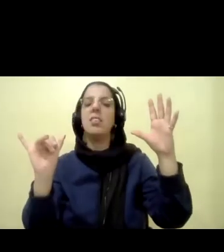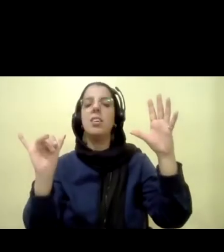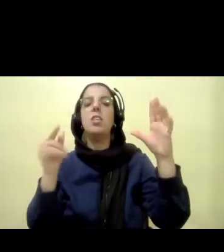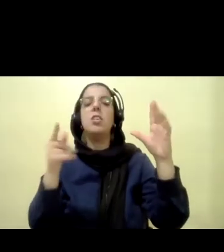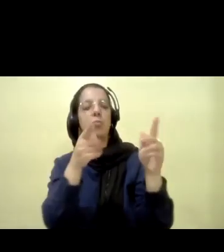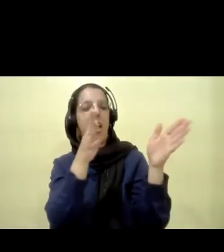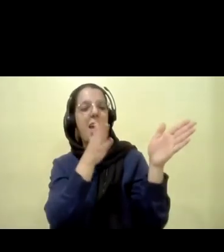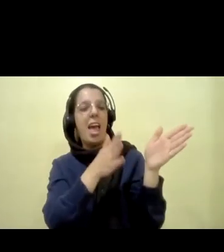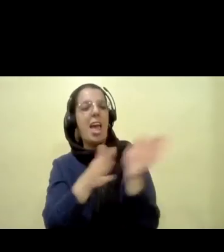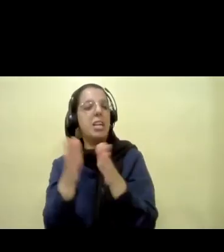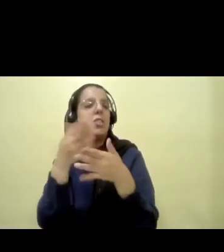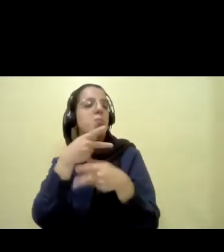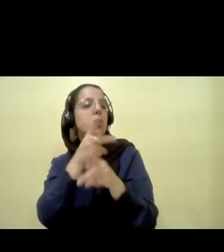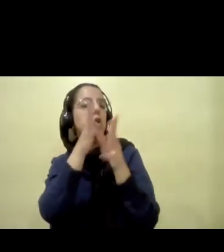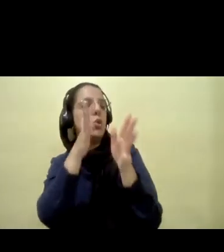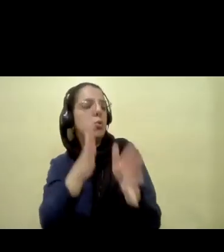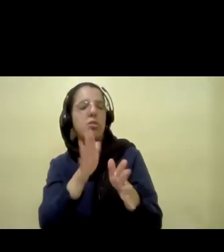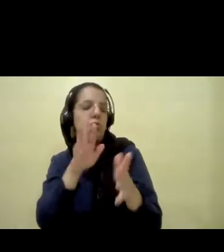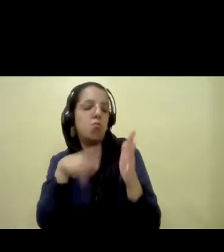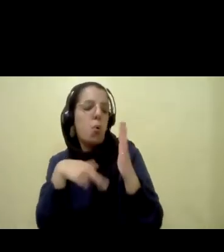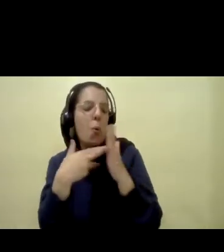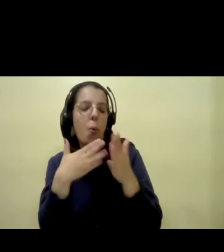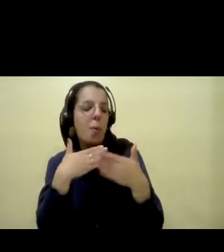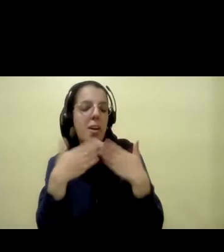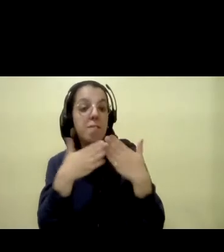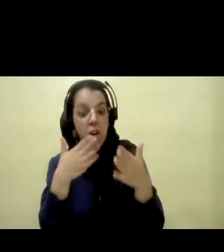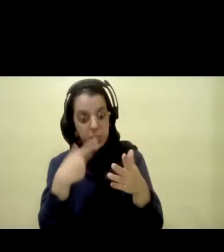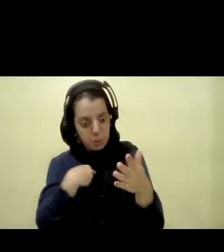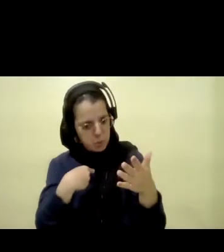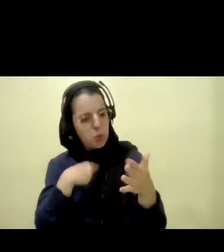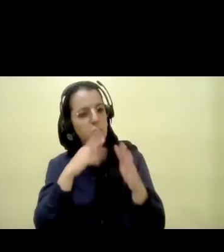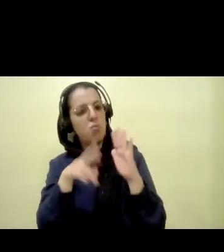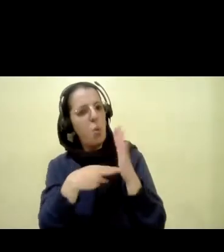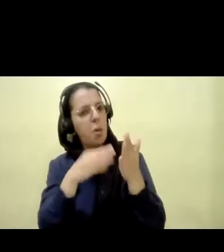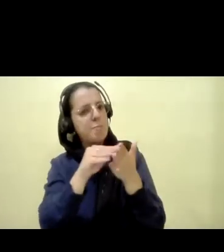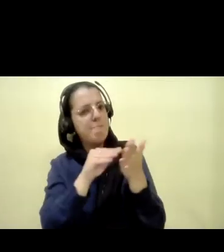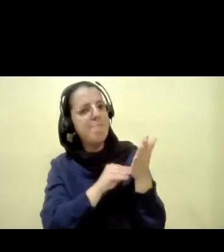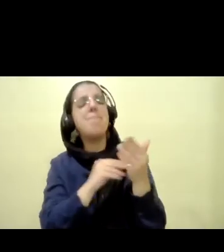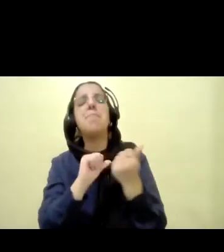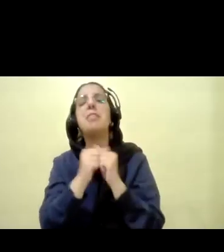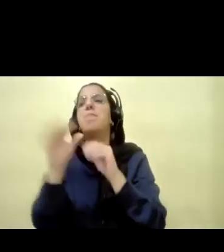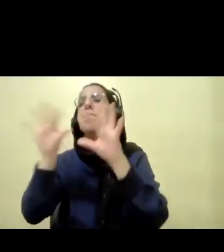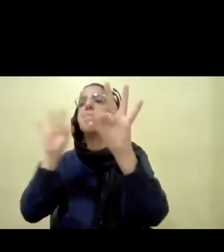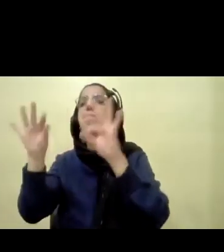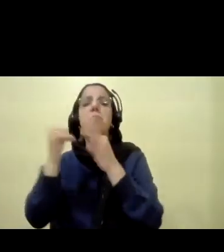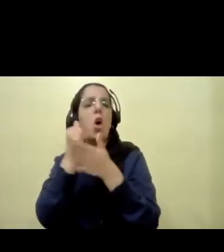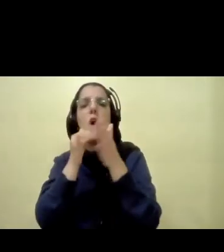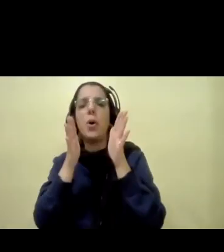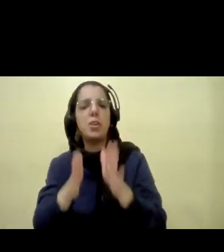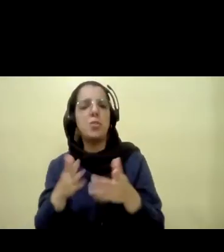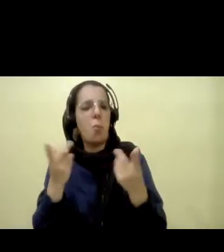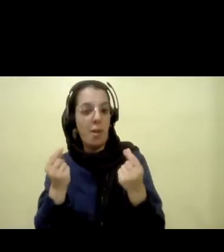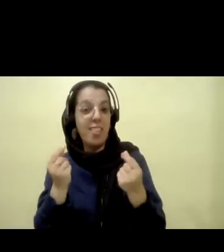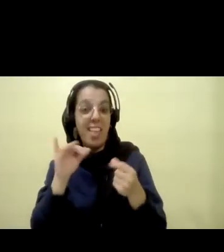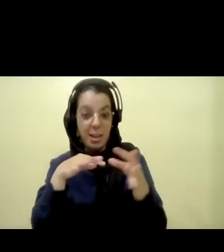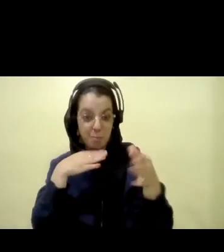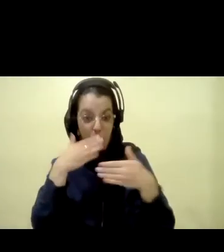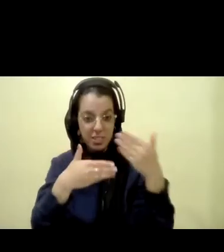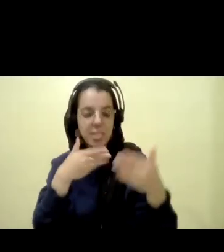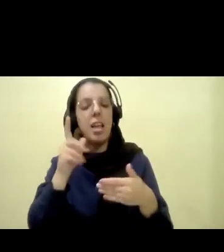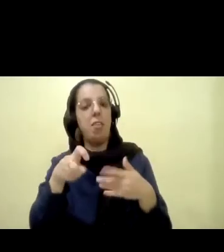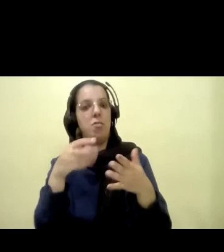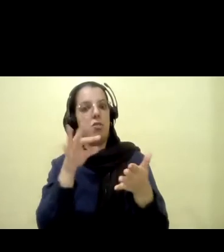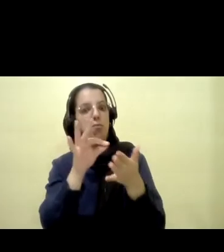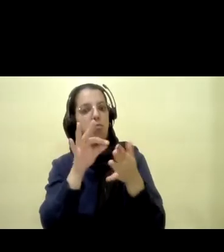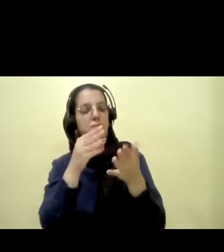artistic producer, whatever your role is of this project? How are you selecting artists? So you need to explain what that process is.